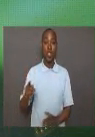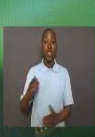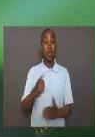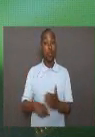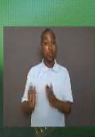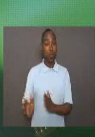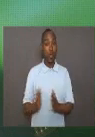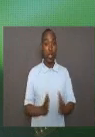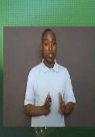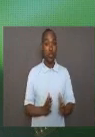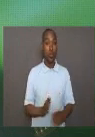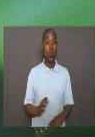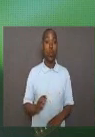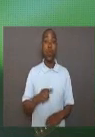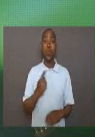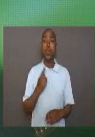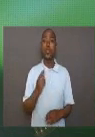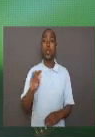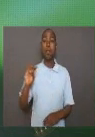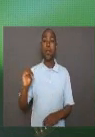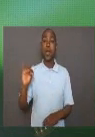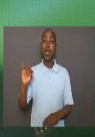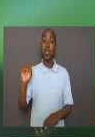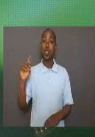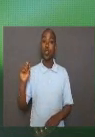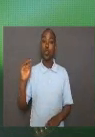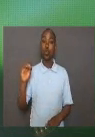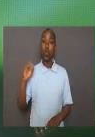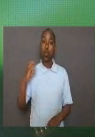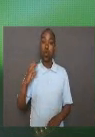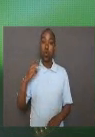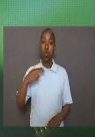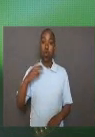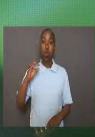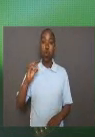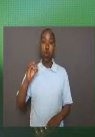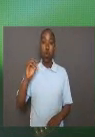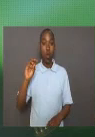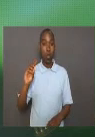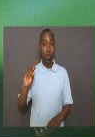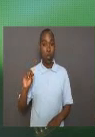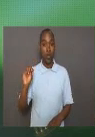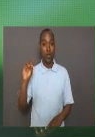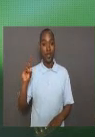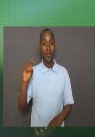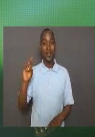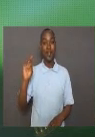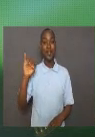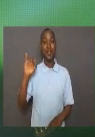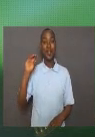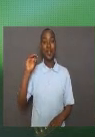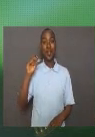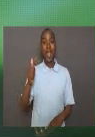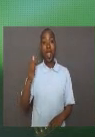production occurs in the membrane of the mitochondria, where the electron transport